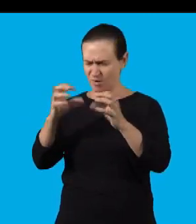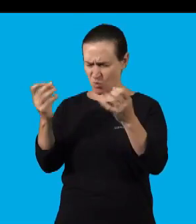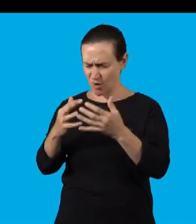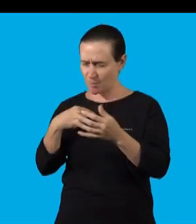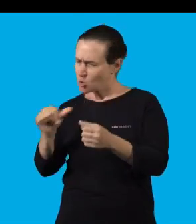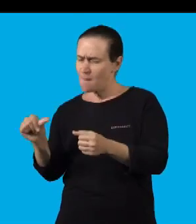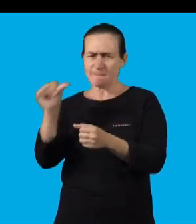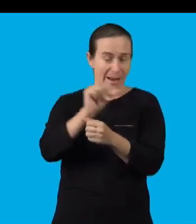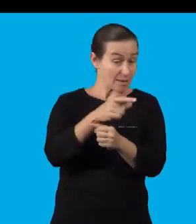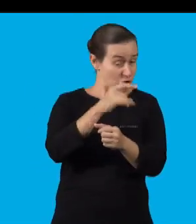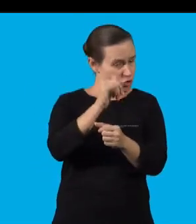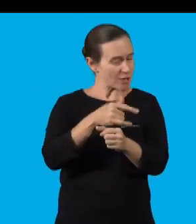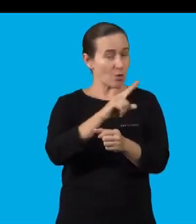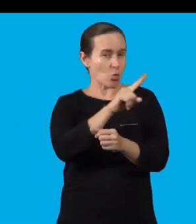and